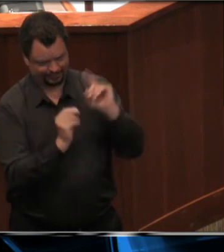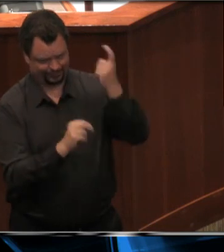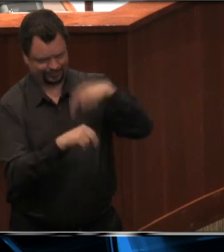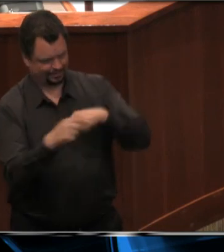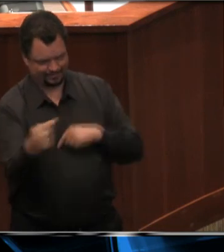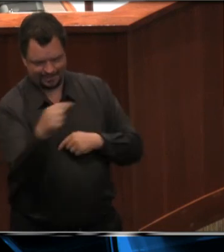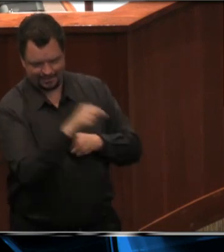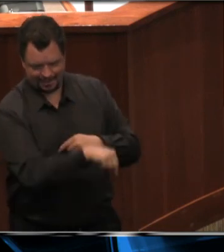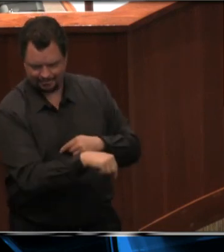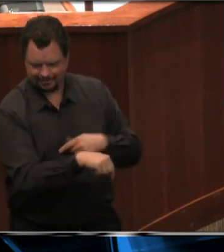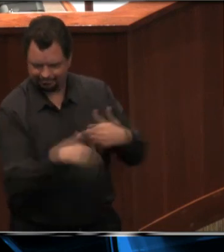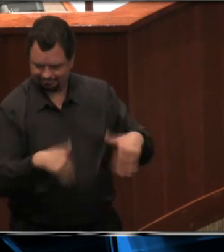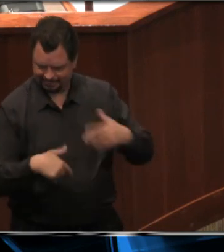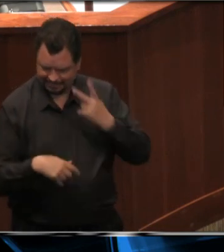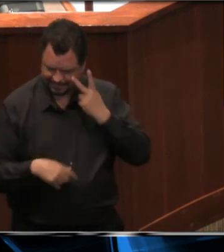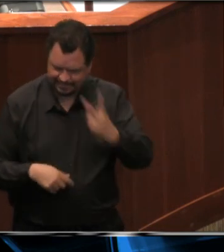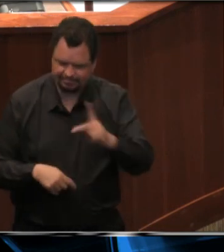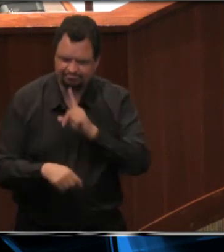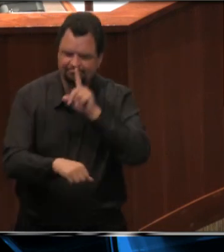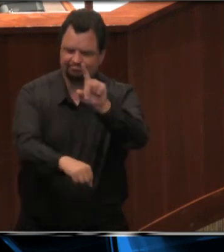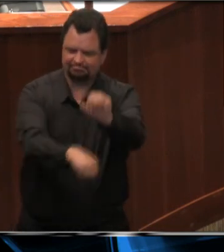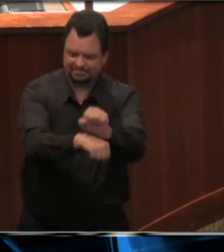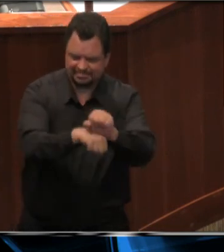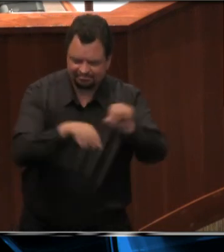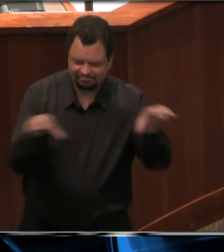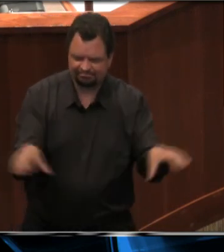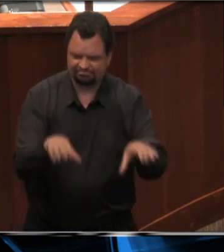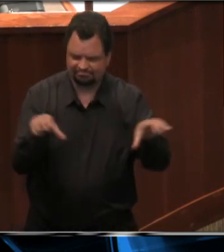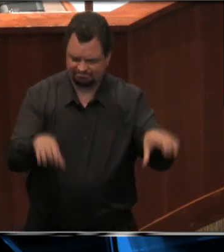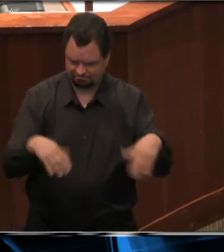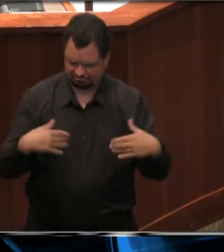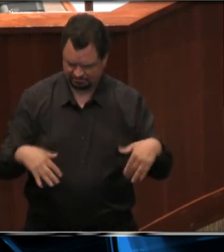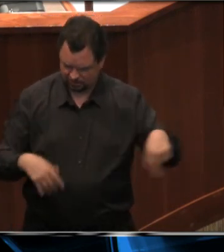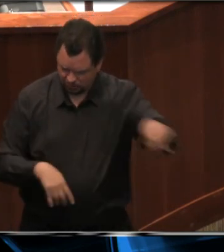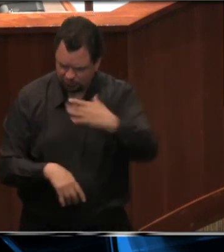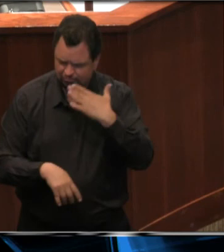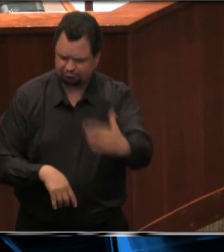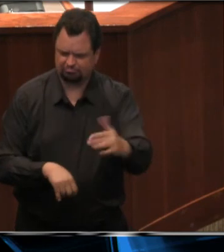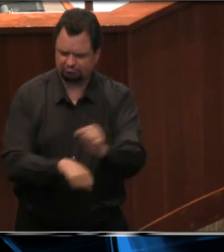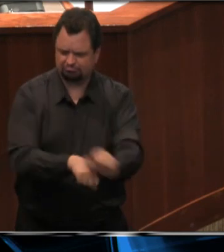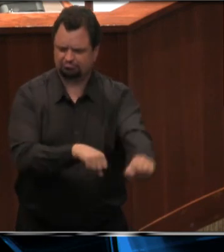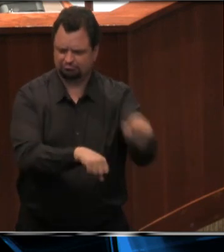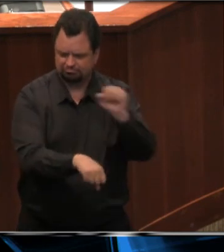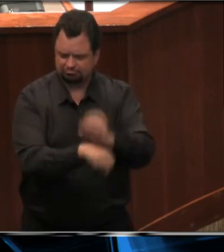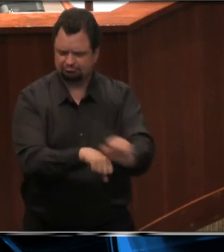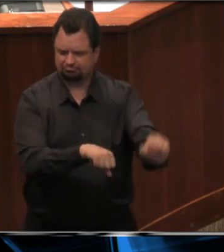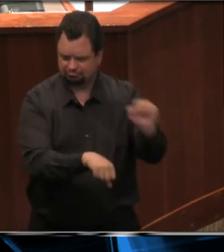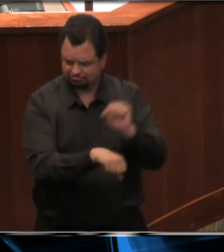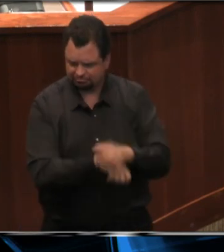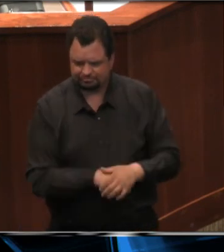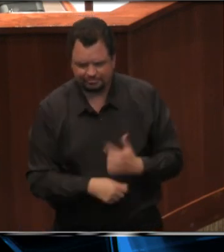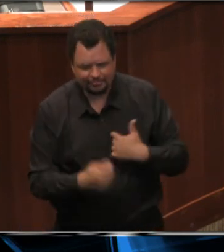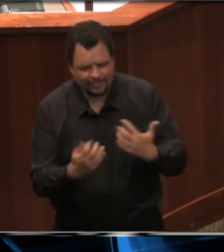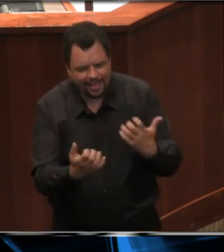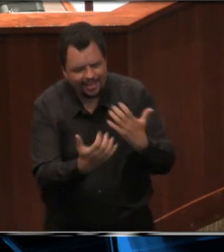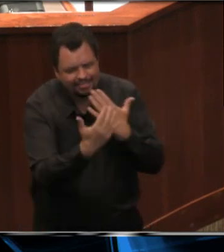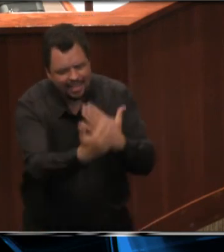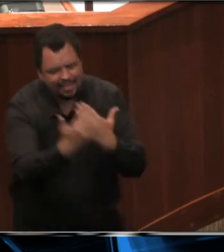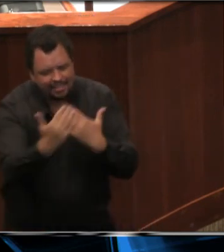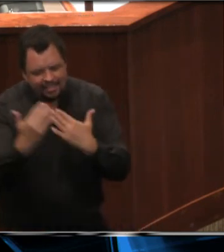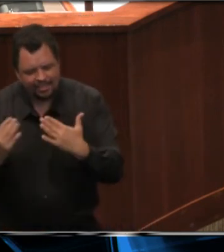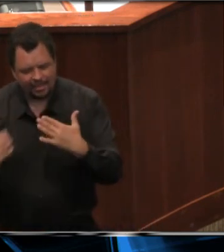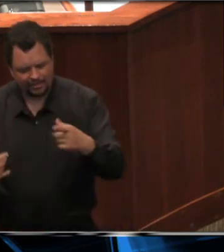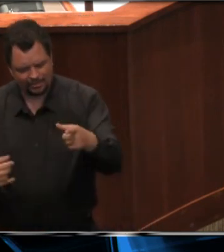action is. I mean, you guys have it happening here. And I want to thank you for all you do. It's so vital to